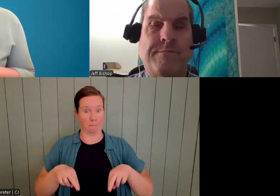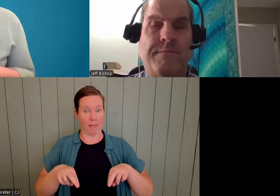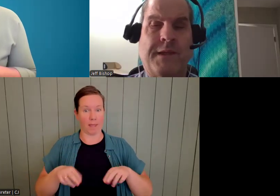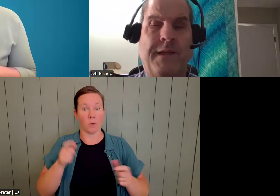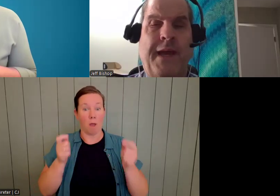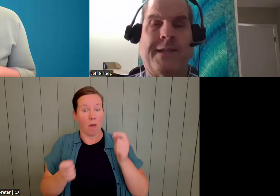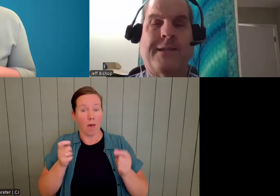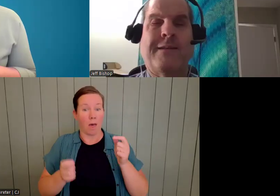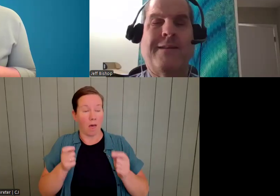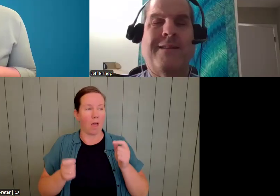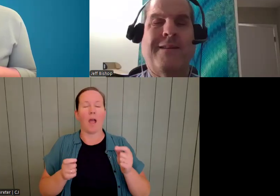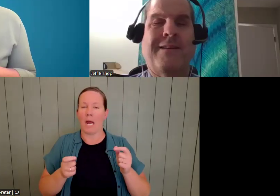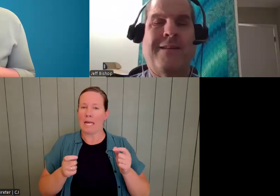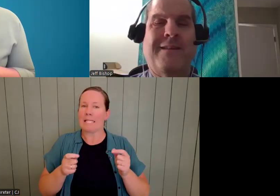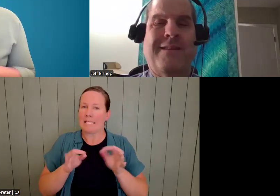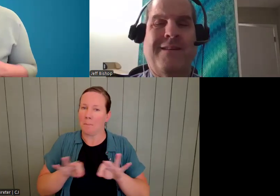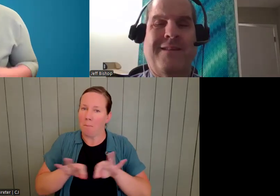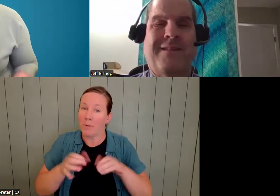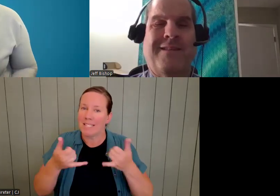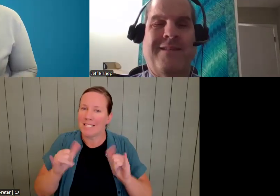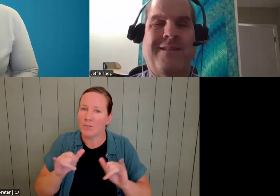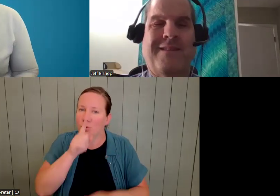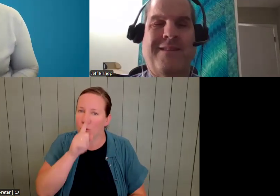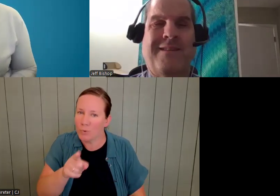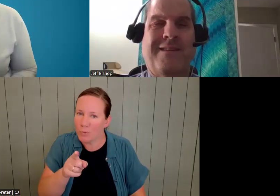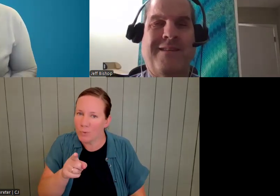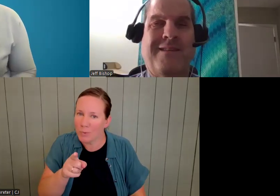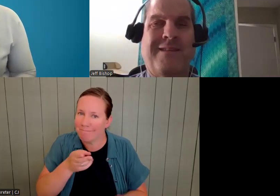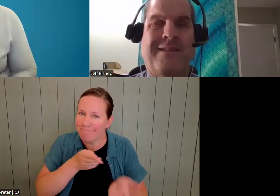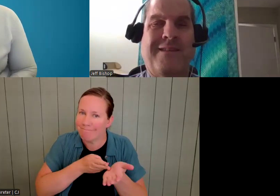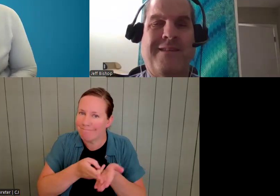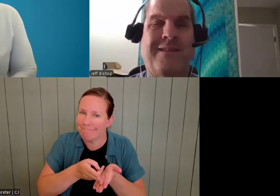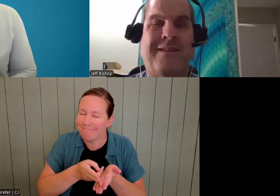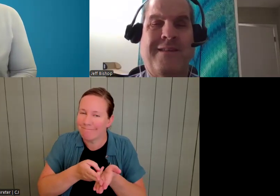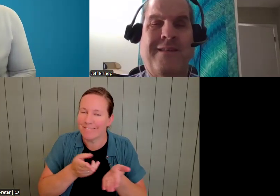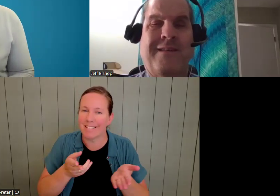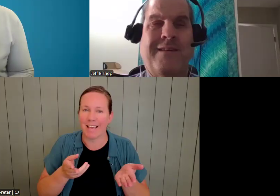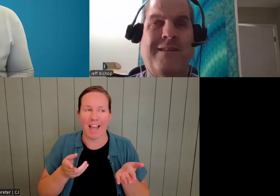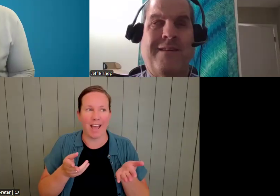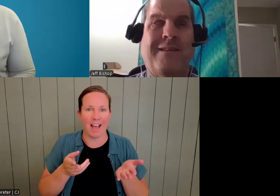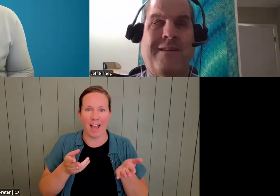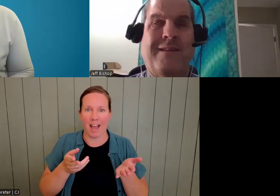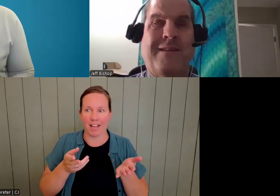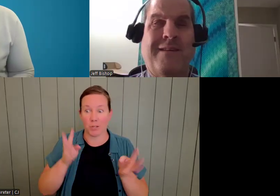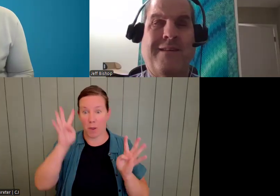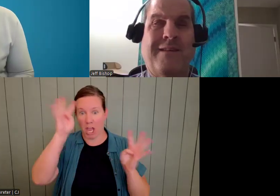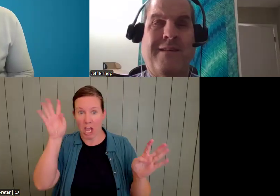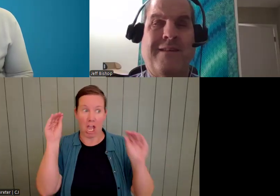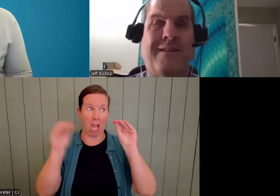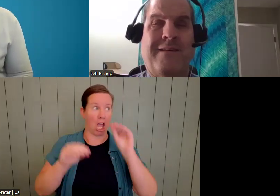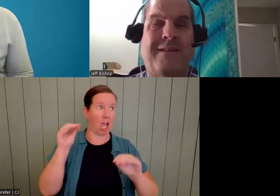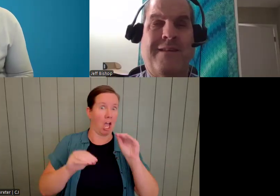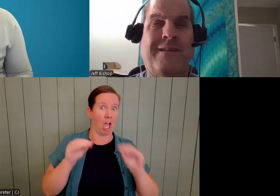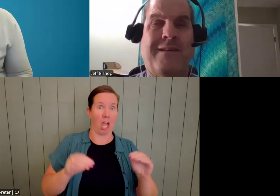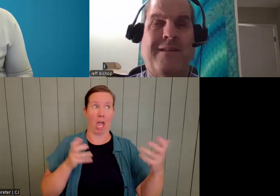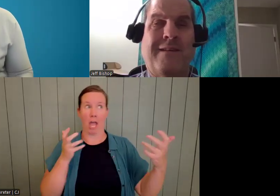you. Yes. Because if you get invited into an interview and you're asked about a particular thing